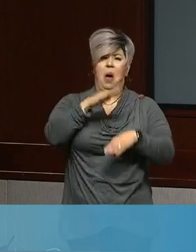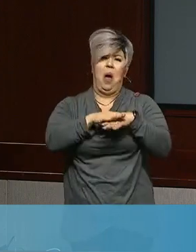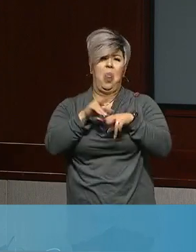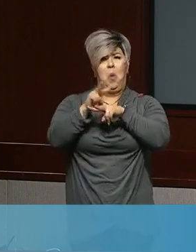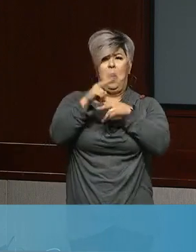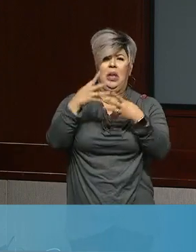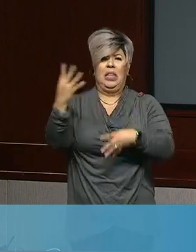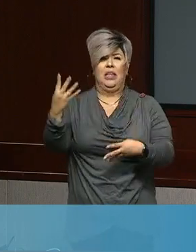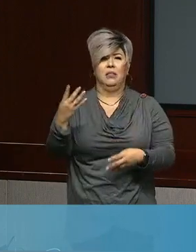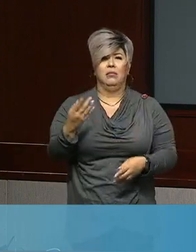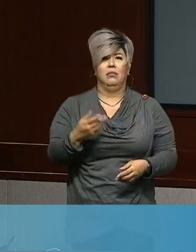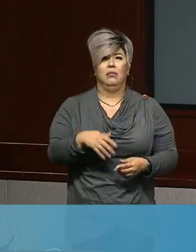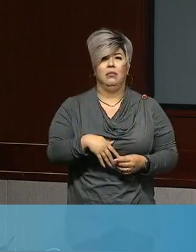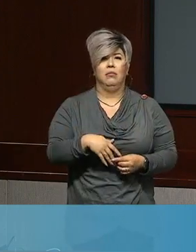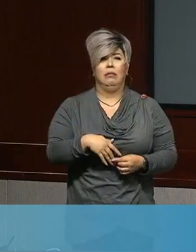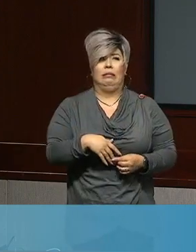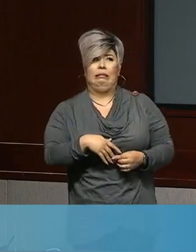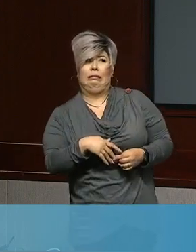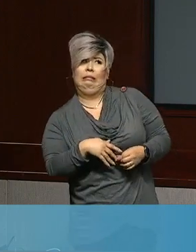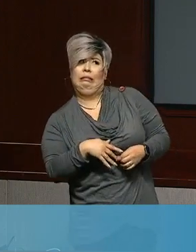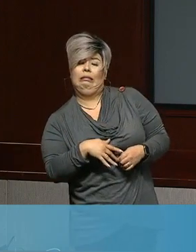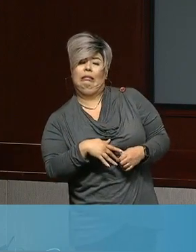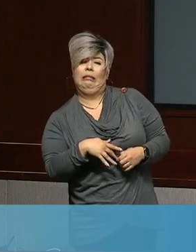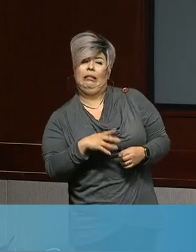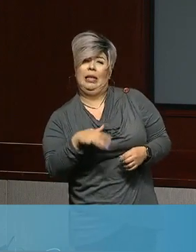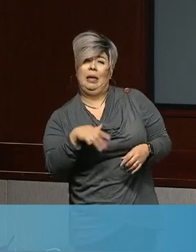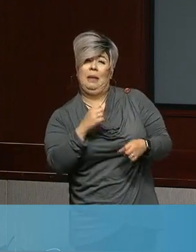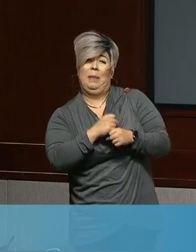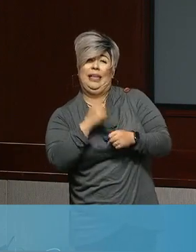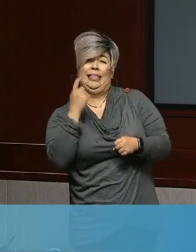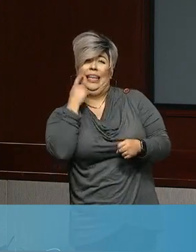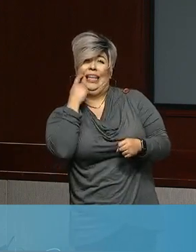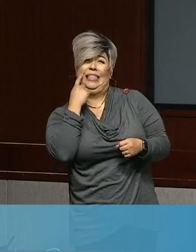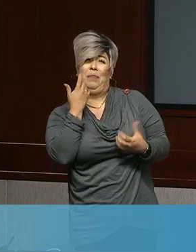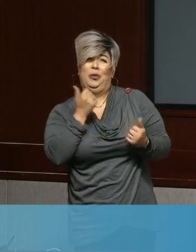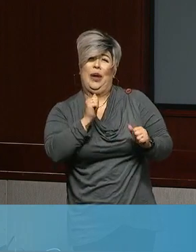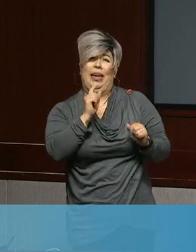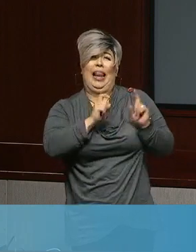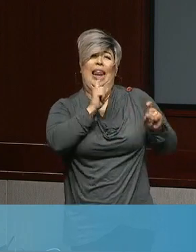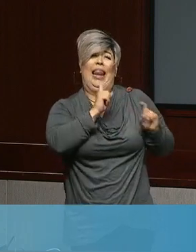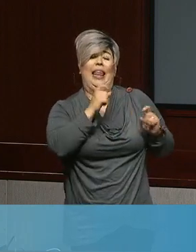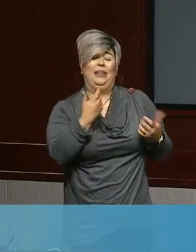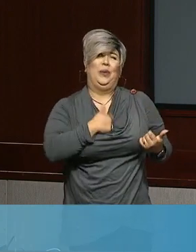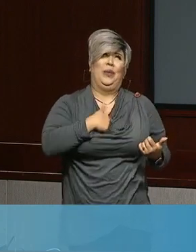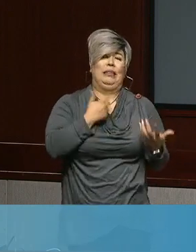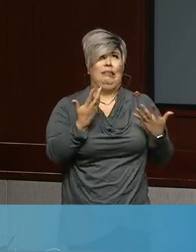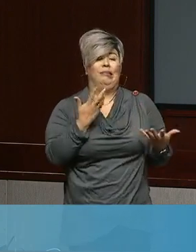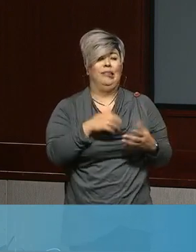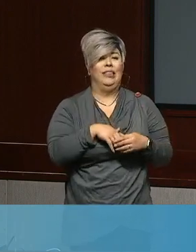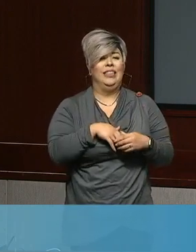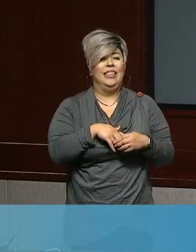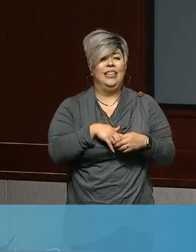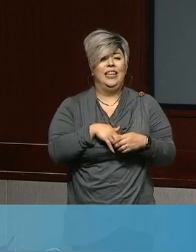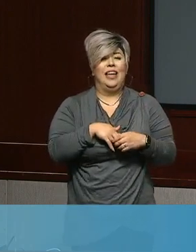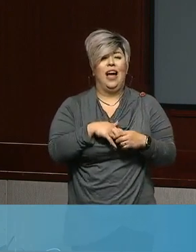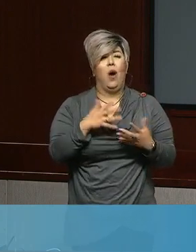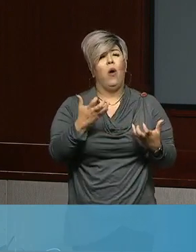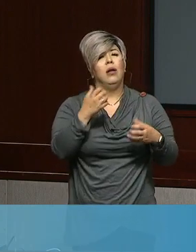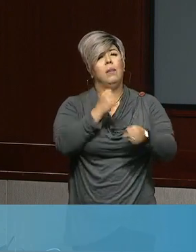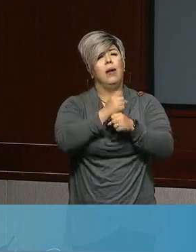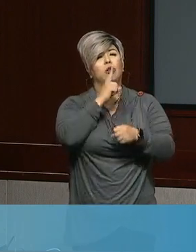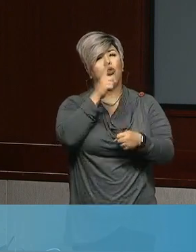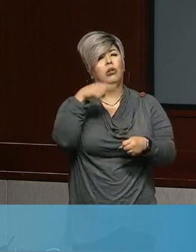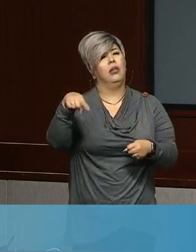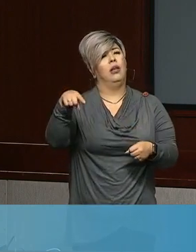That's, mind you, I'm just a messenger. I'm trying to post these in the best way I can. And I'm just trying to make sure that we